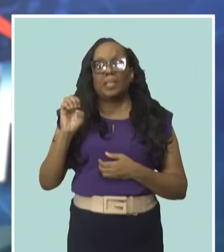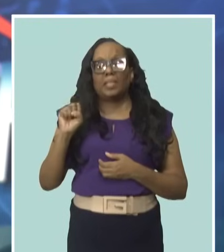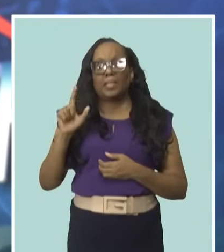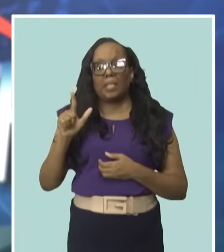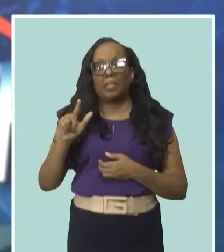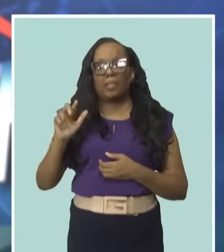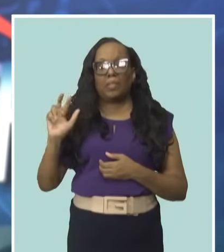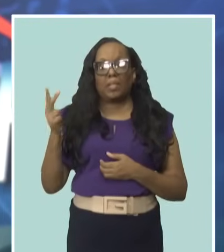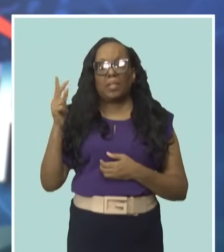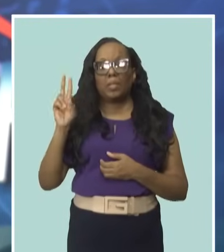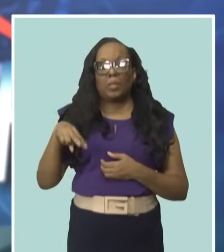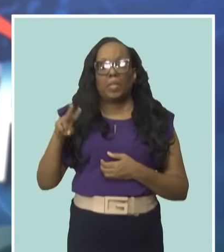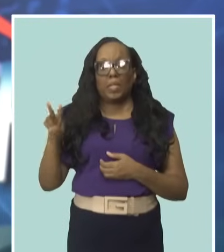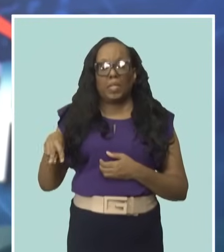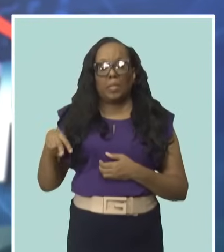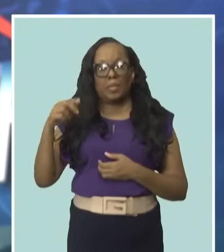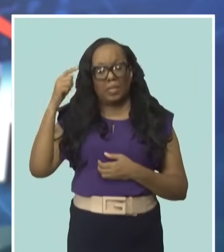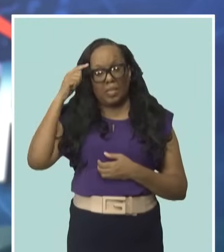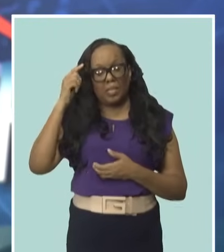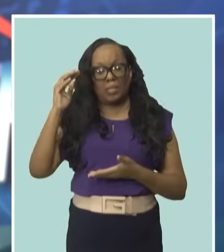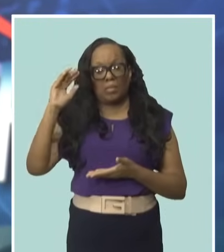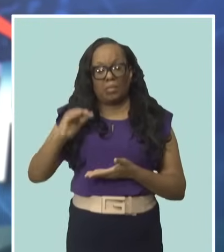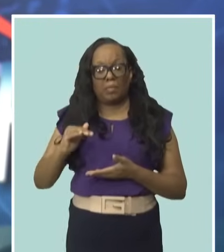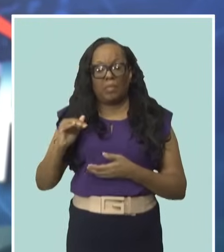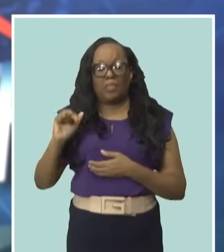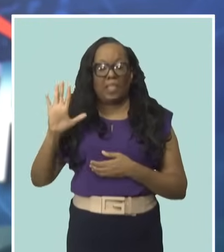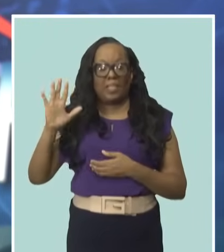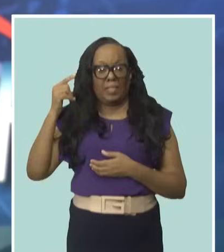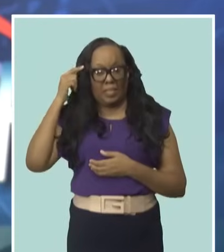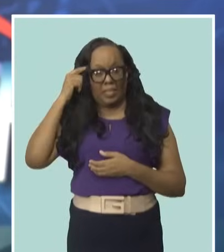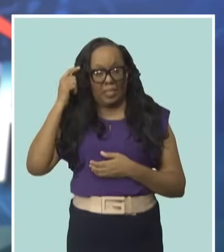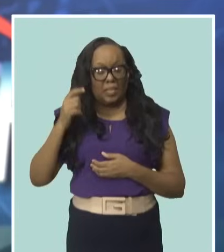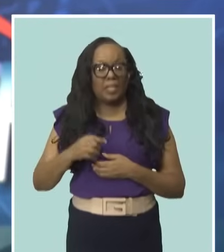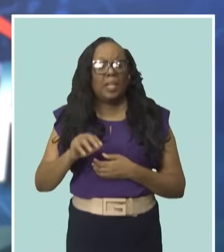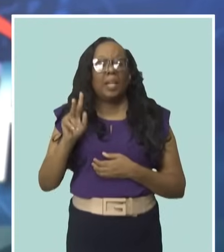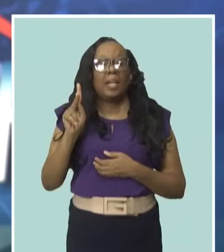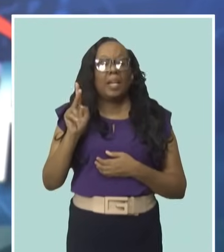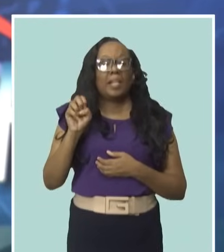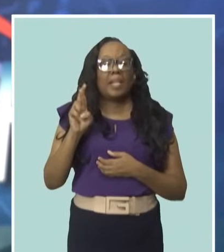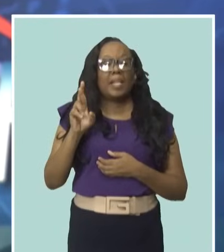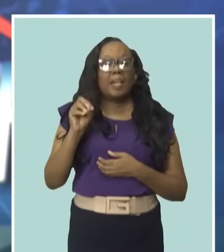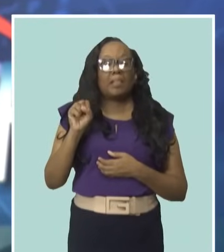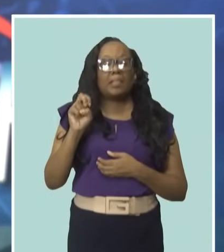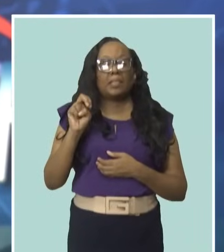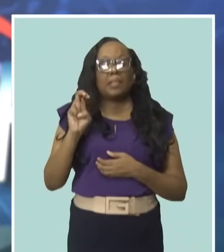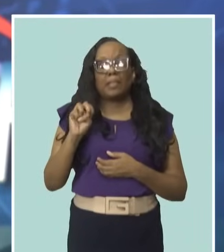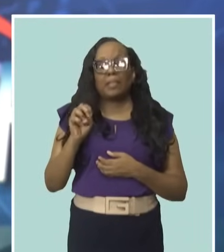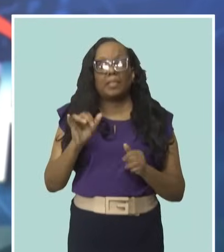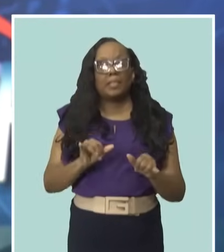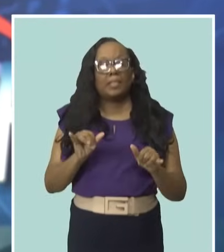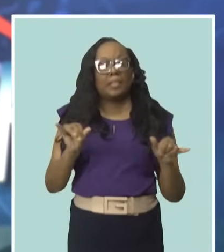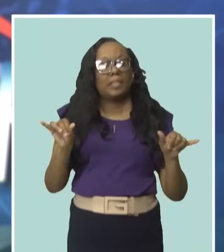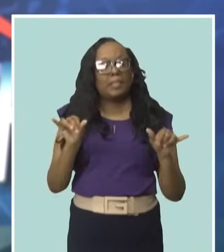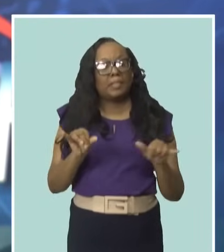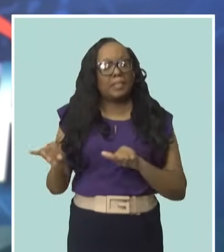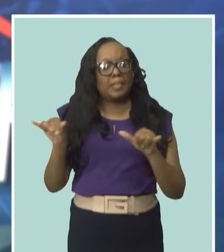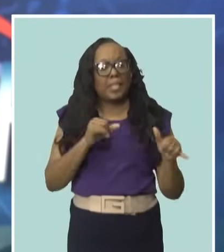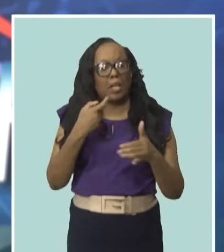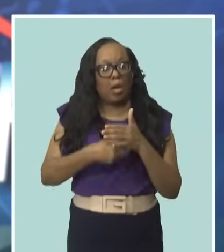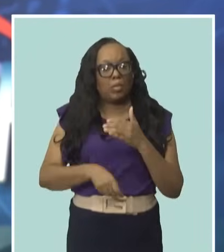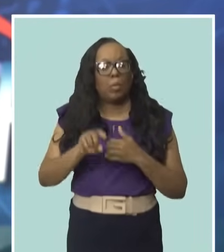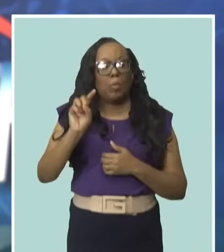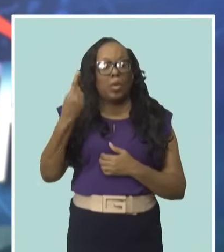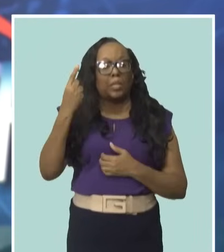at $3.22 per litre, a drop of 5 cents. Kerosene will continue to be sold at $1.27 per